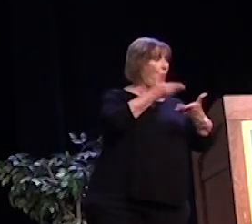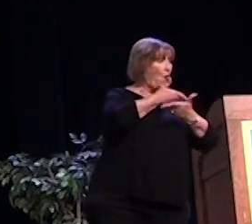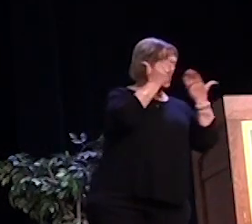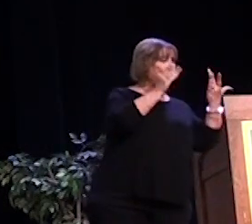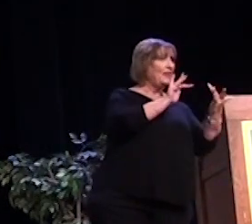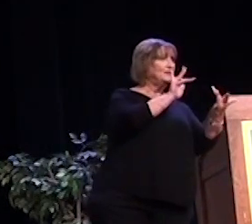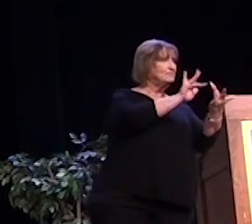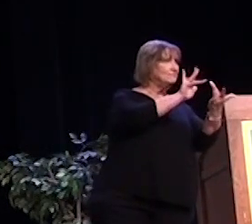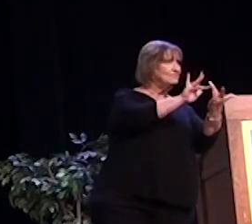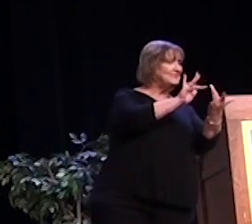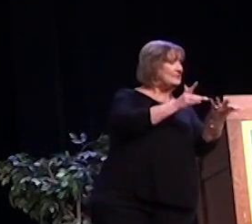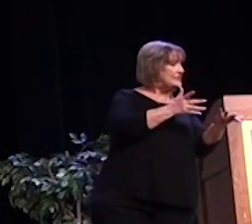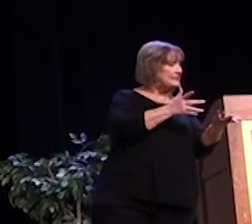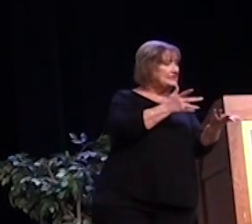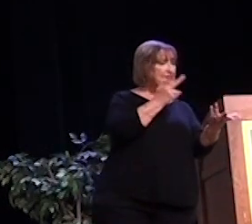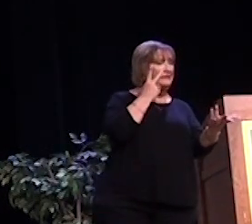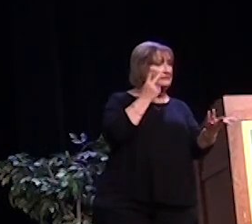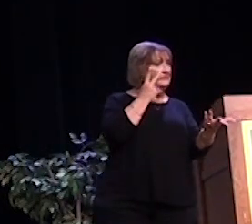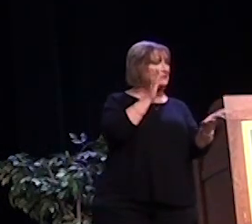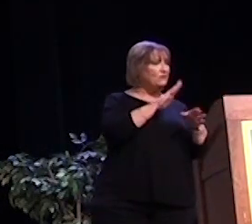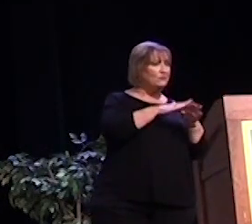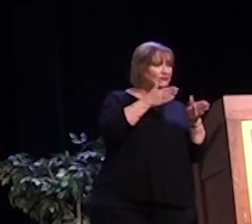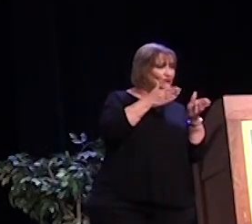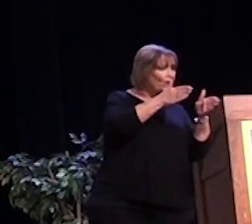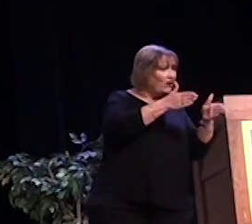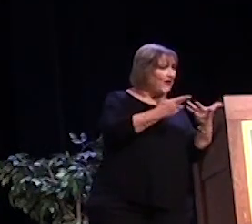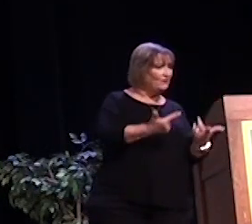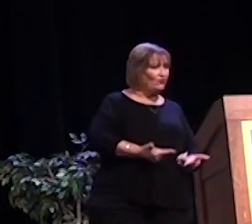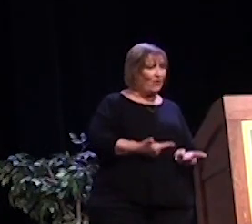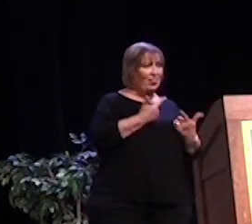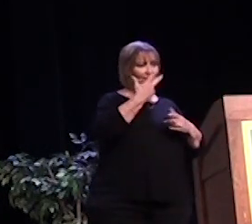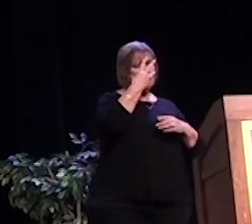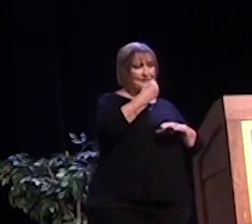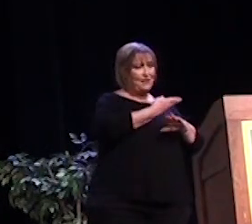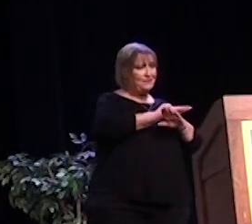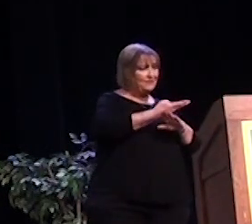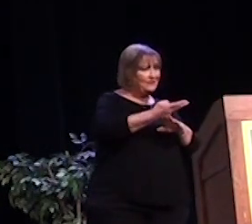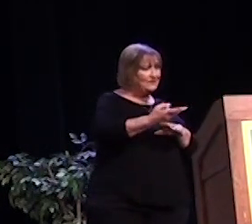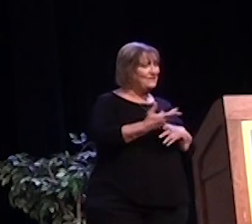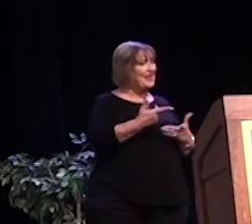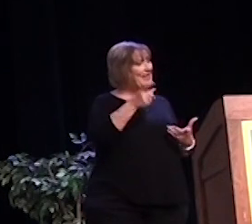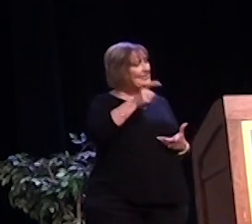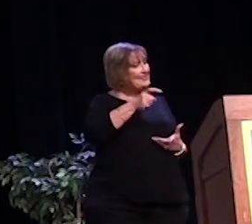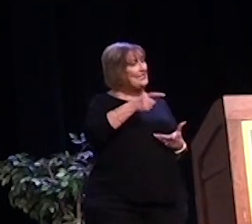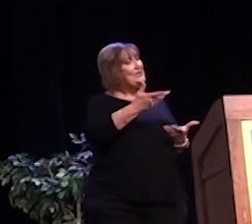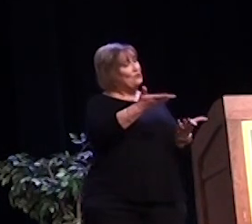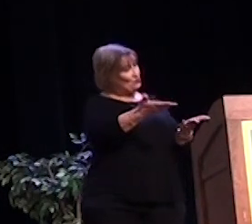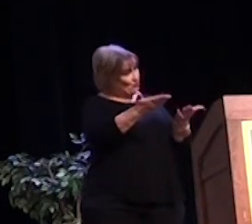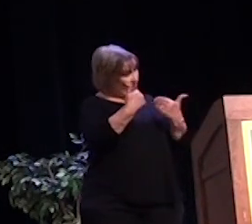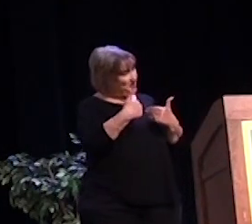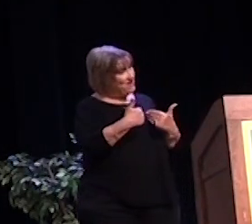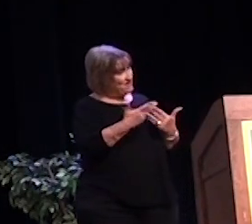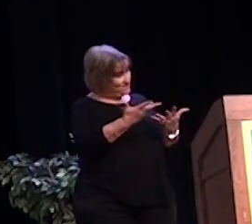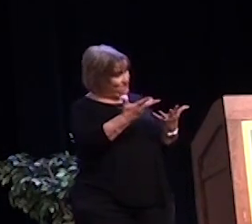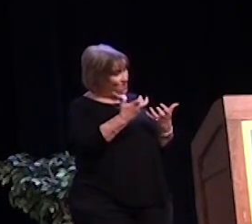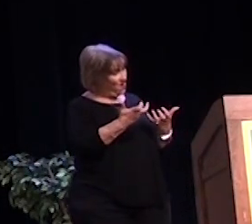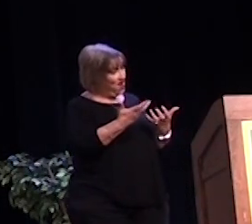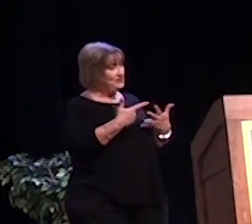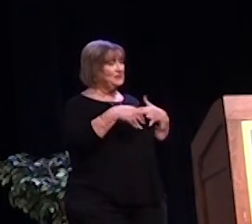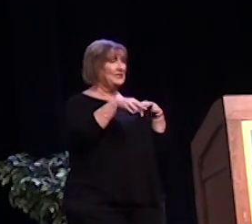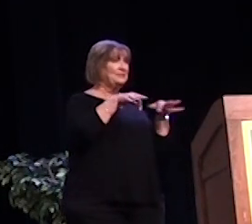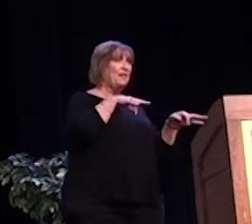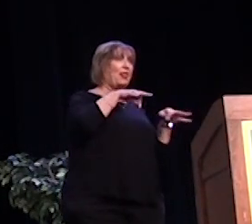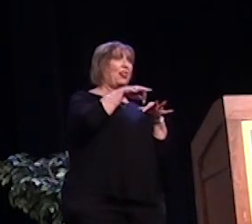hey, we see that you're living in the street. We see that you're a certain age. Would you like a resource? And